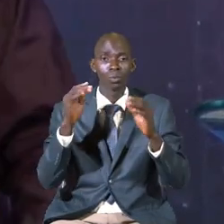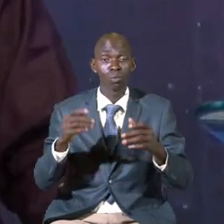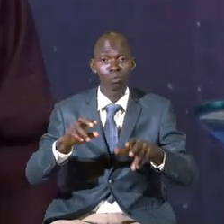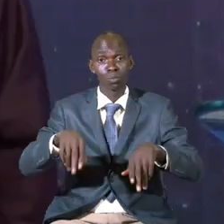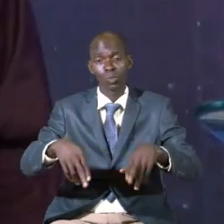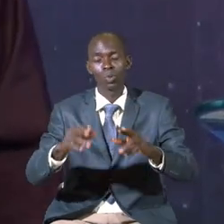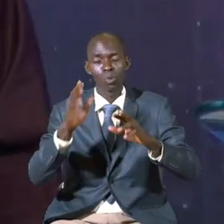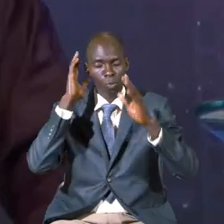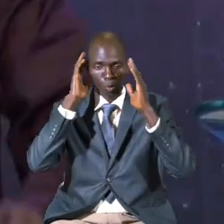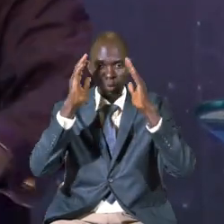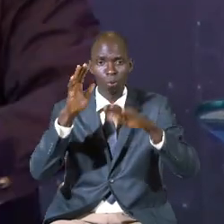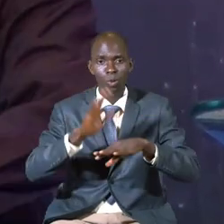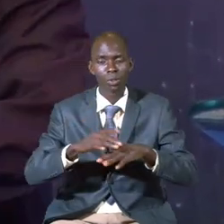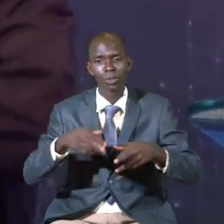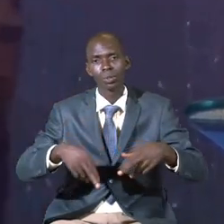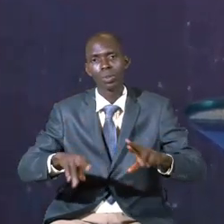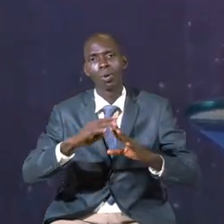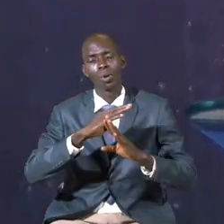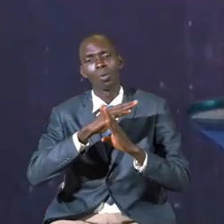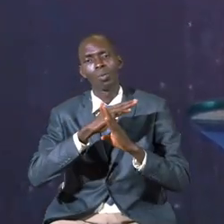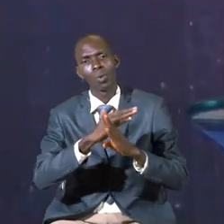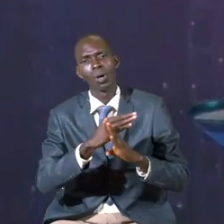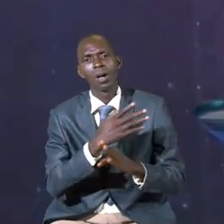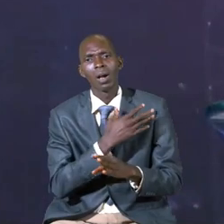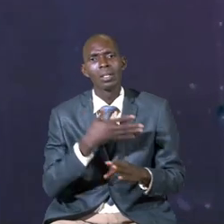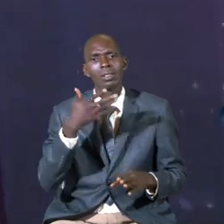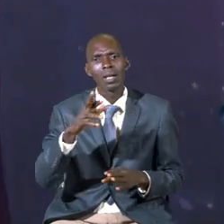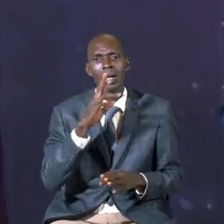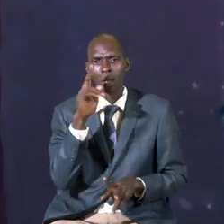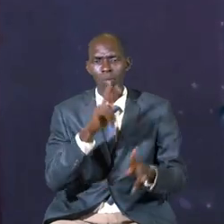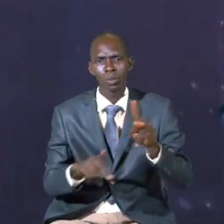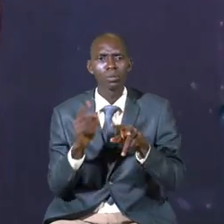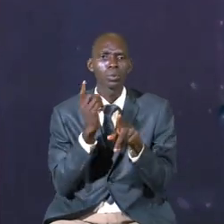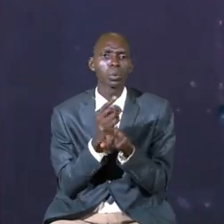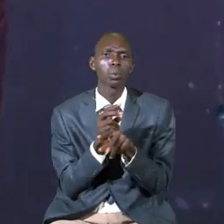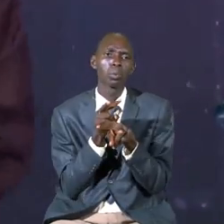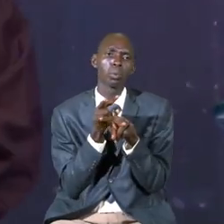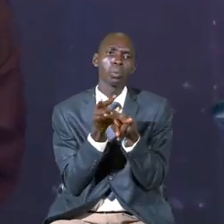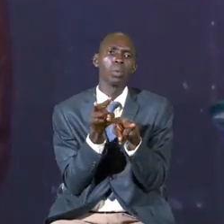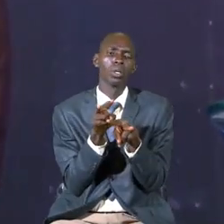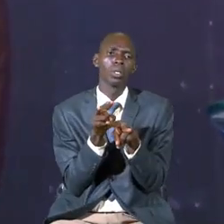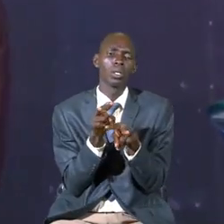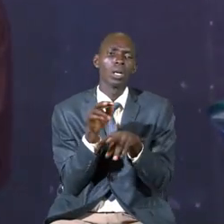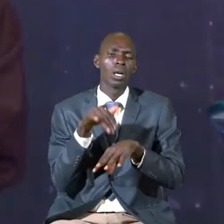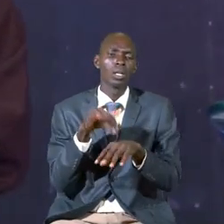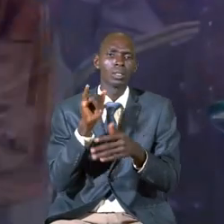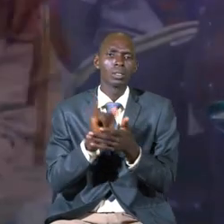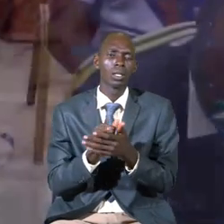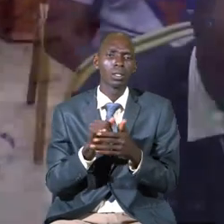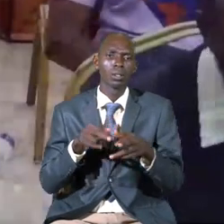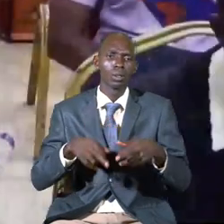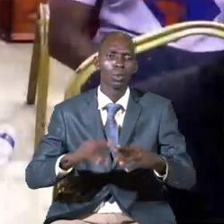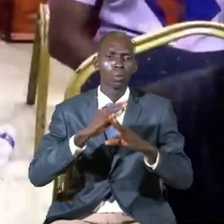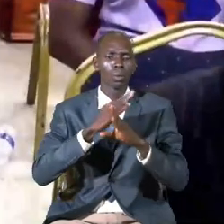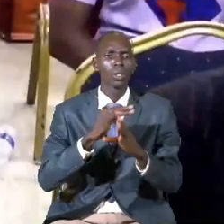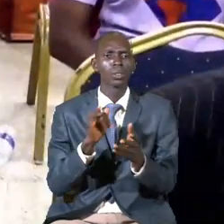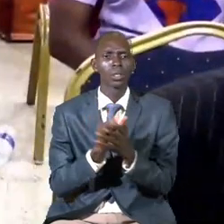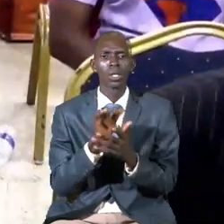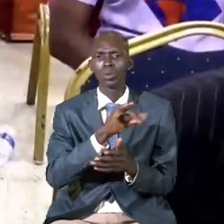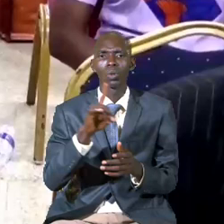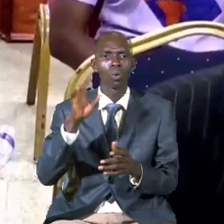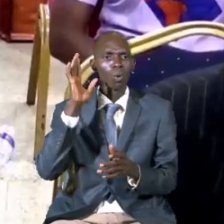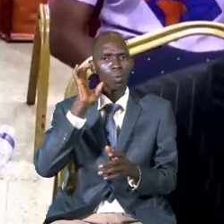roadblock is there and there are people watching that roadblock that nobody will pass that place they go